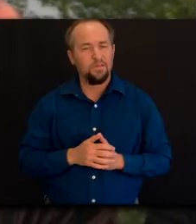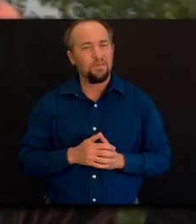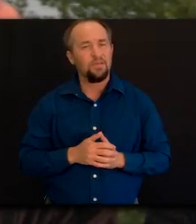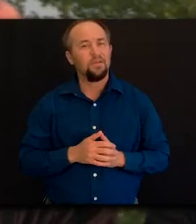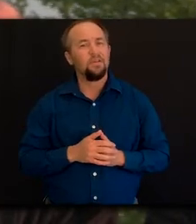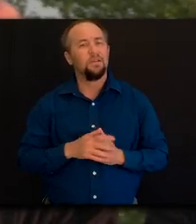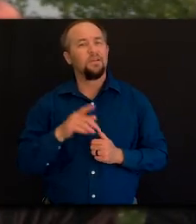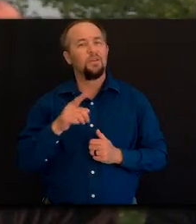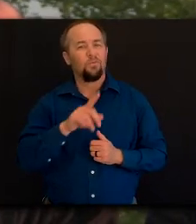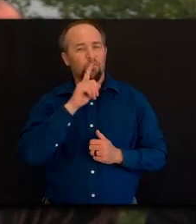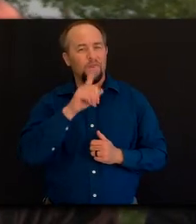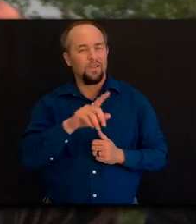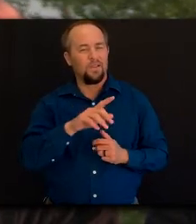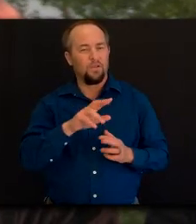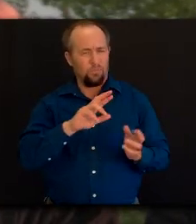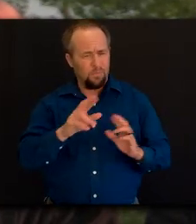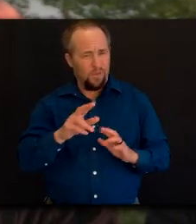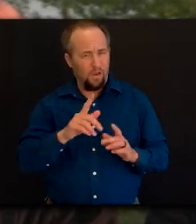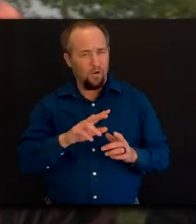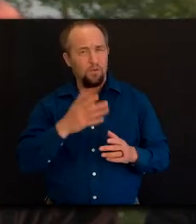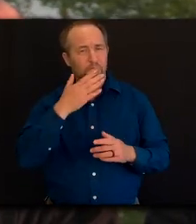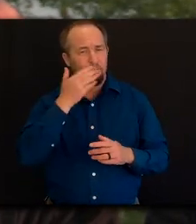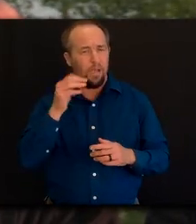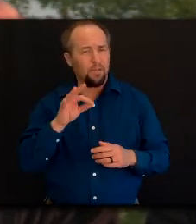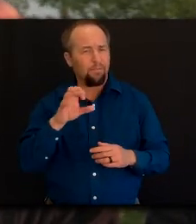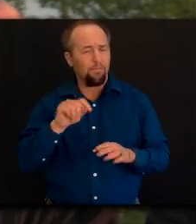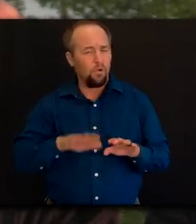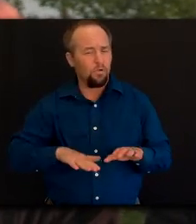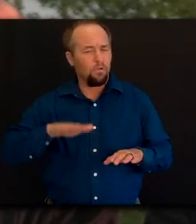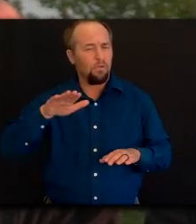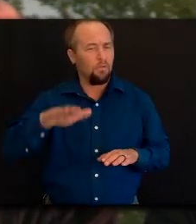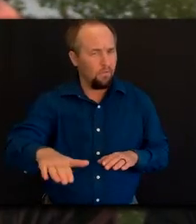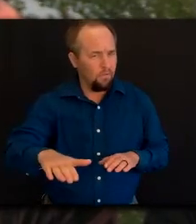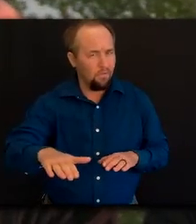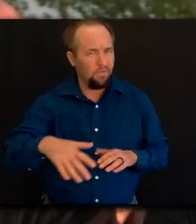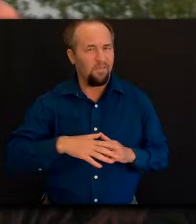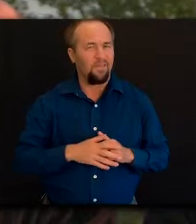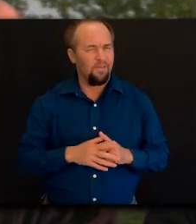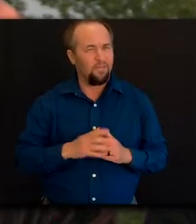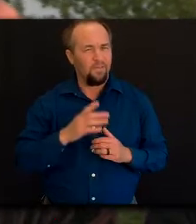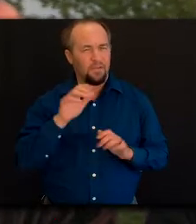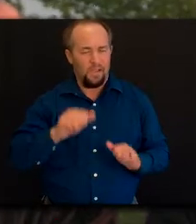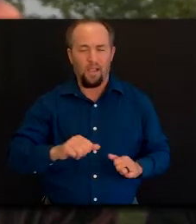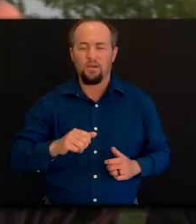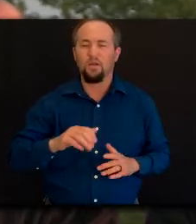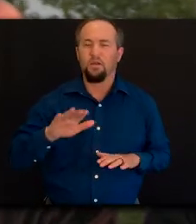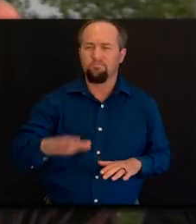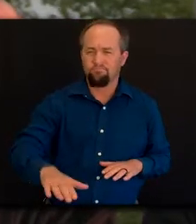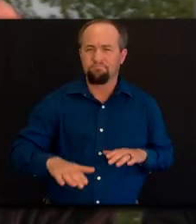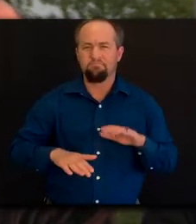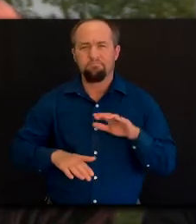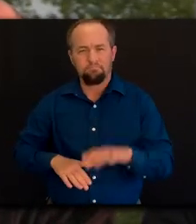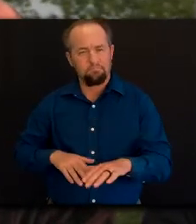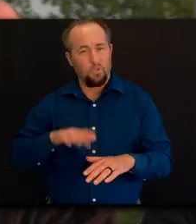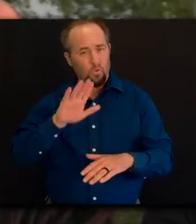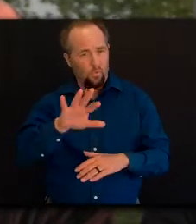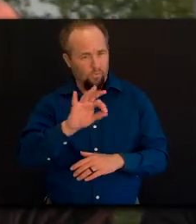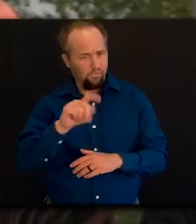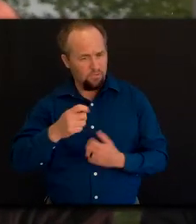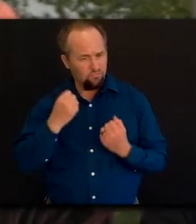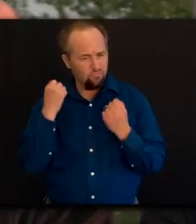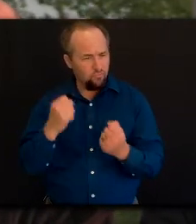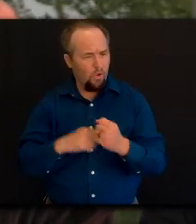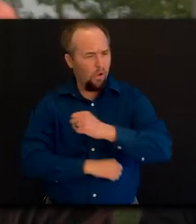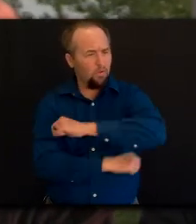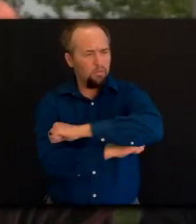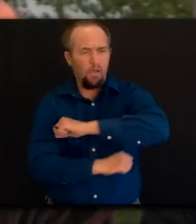foot forward. So here's to your next steps. Your feet have firm foundation. You